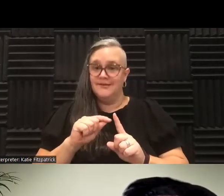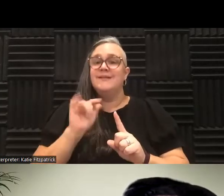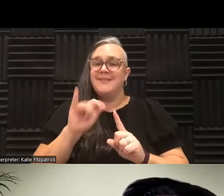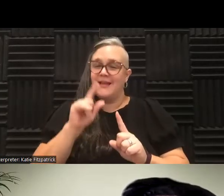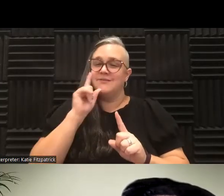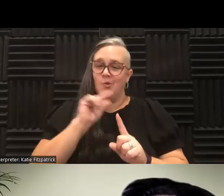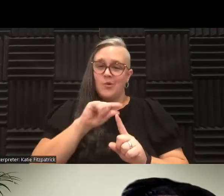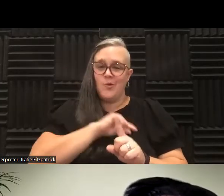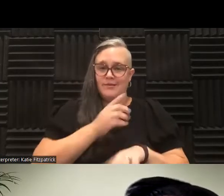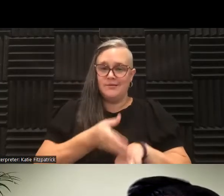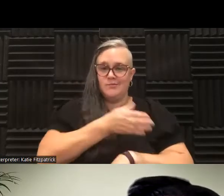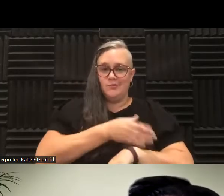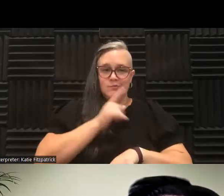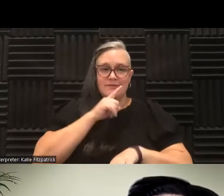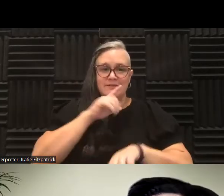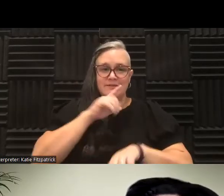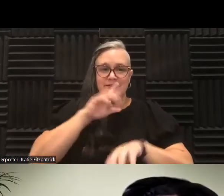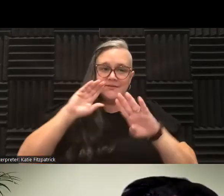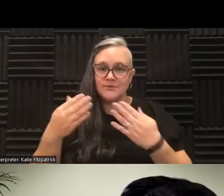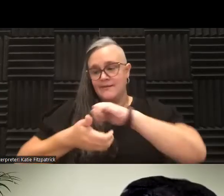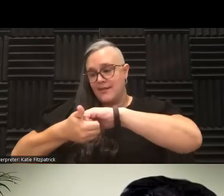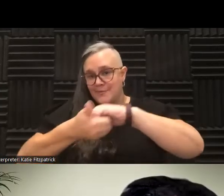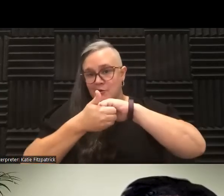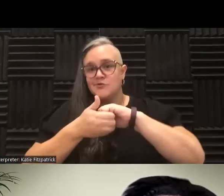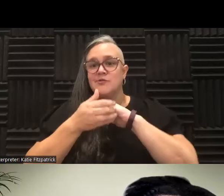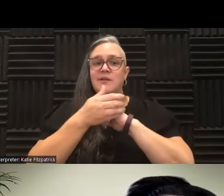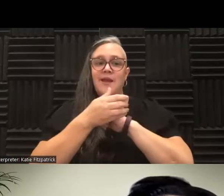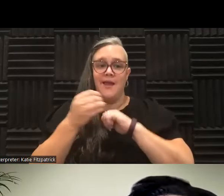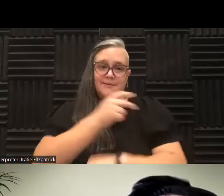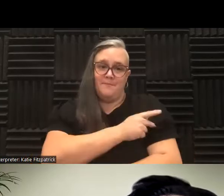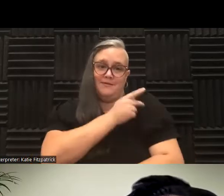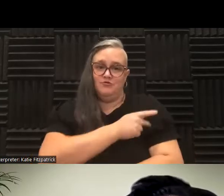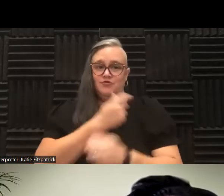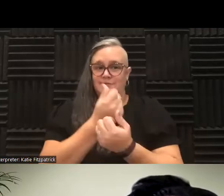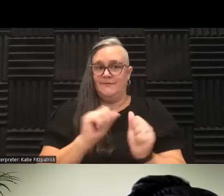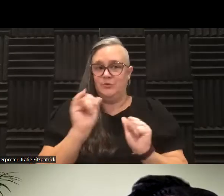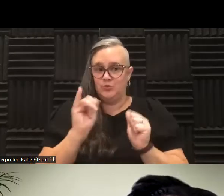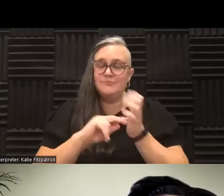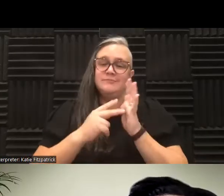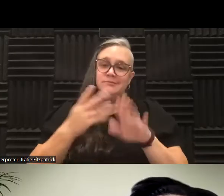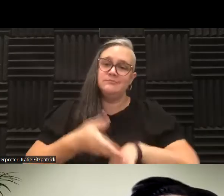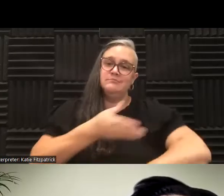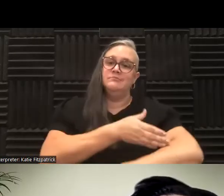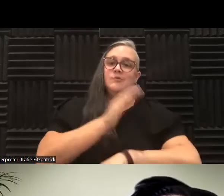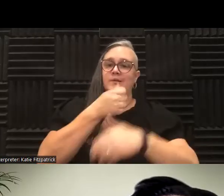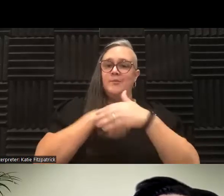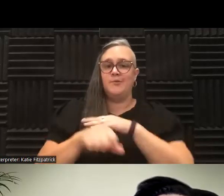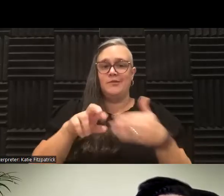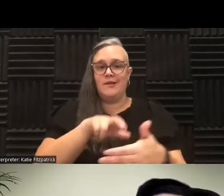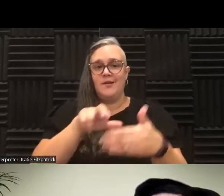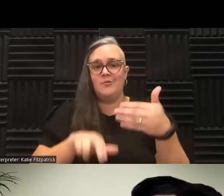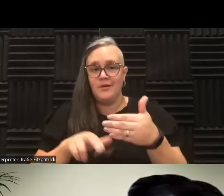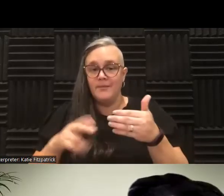that focuses on collaboration and patient safety so that they can improve birth outcomes through the use of what they